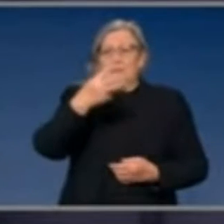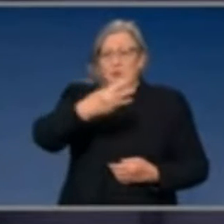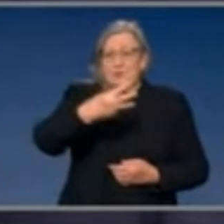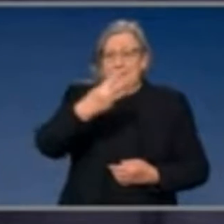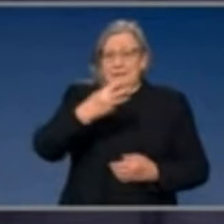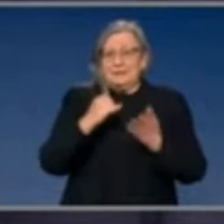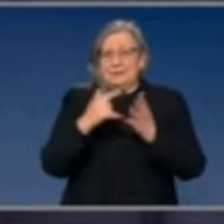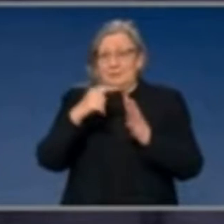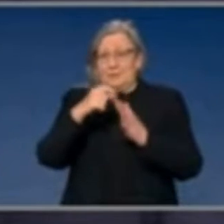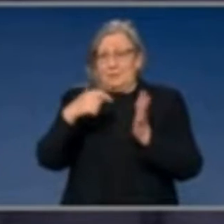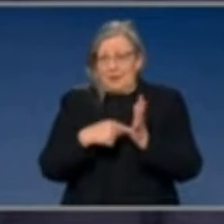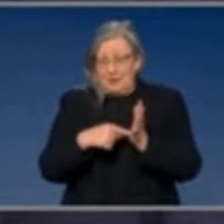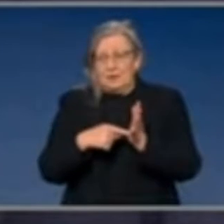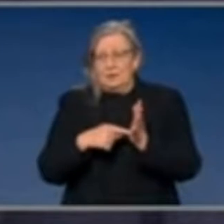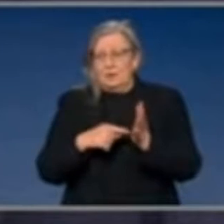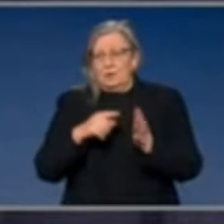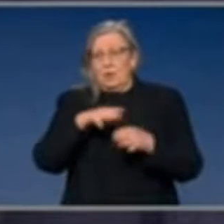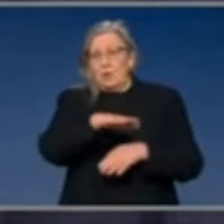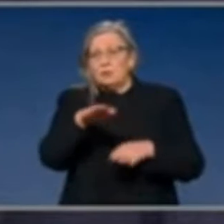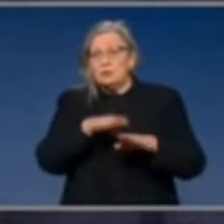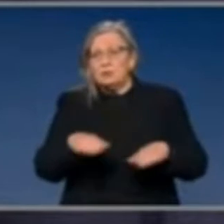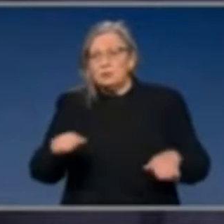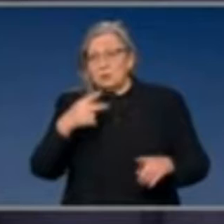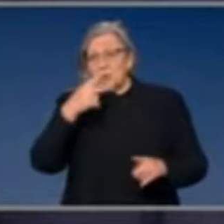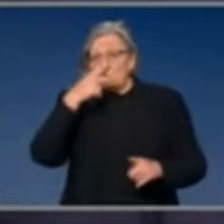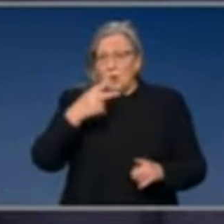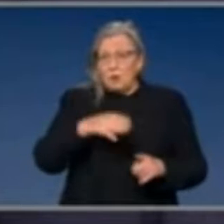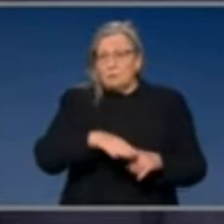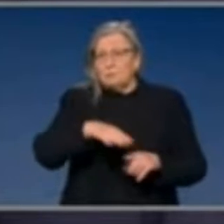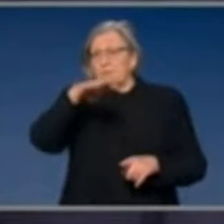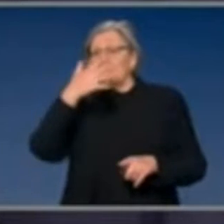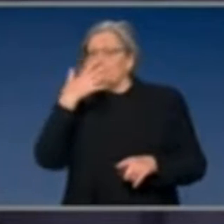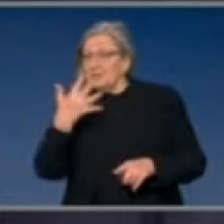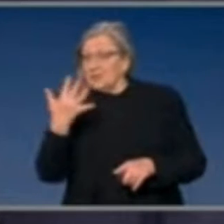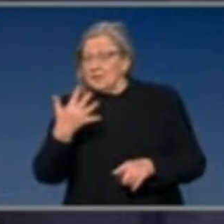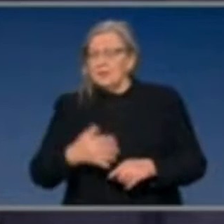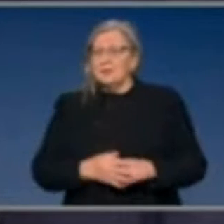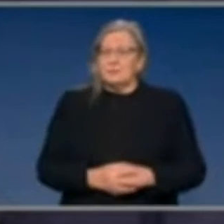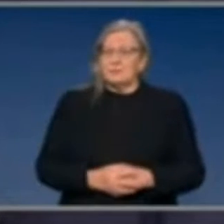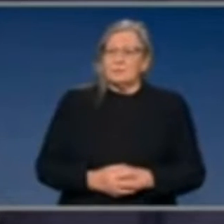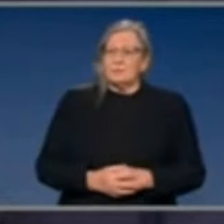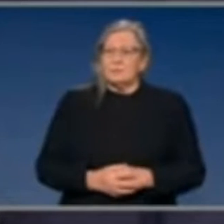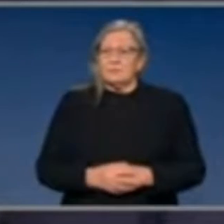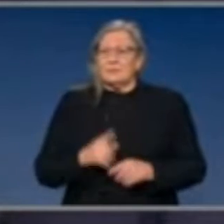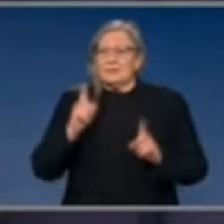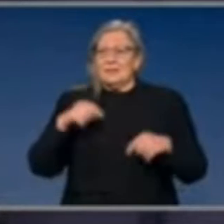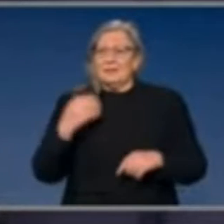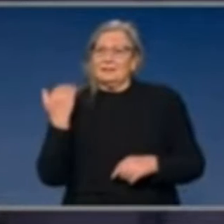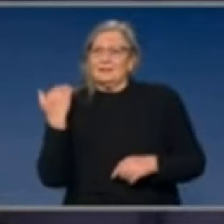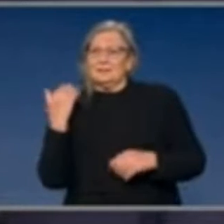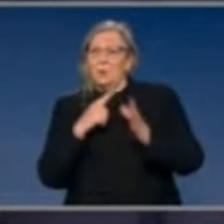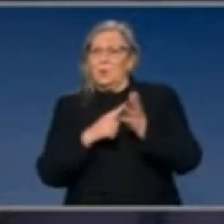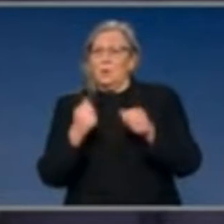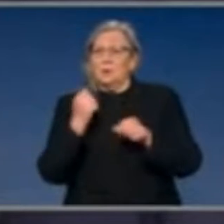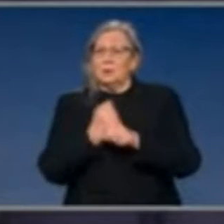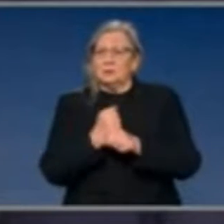September for all children aged 12 to 15. This builds on the fact that since August the 9th, we have